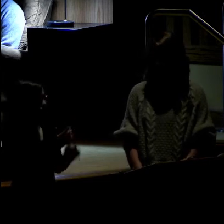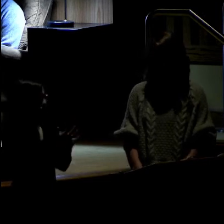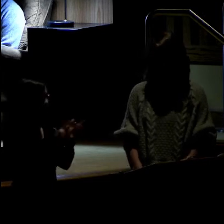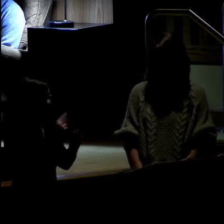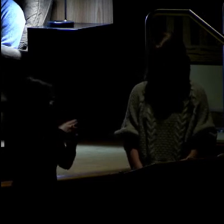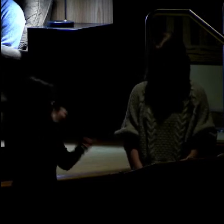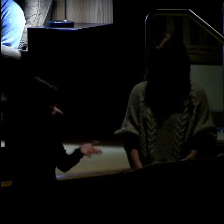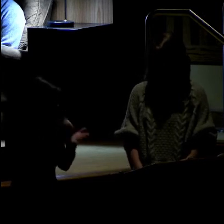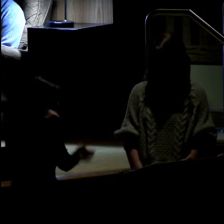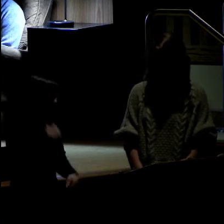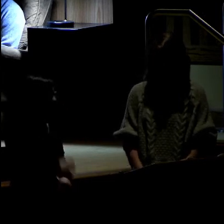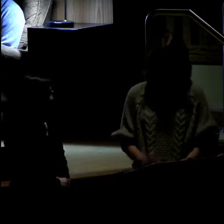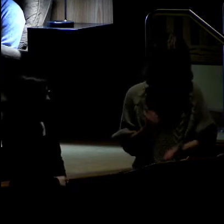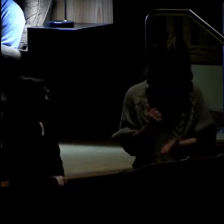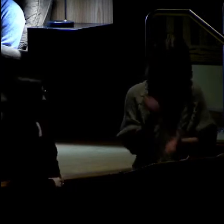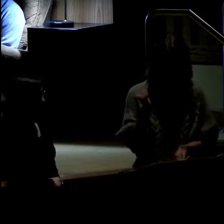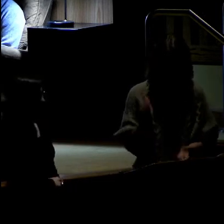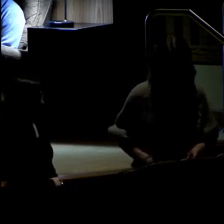amen. Amen.